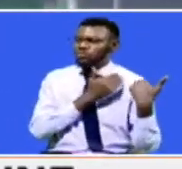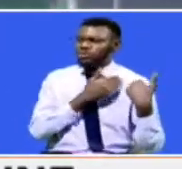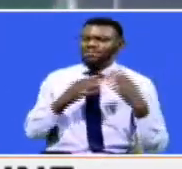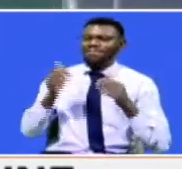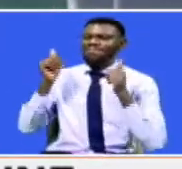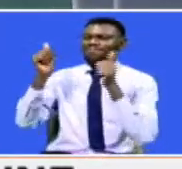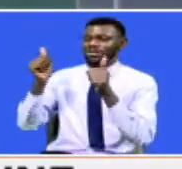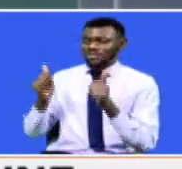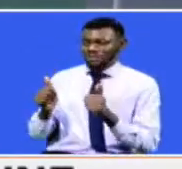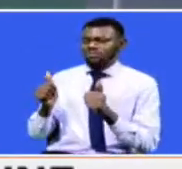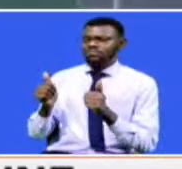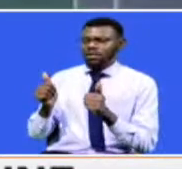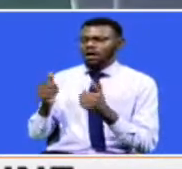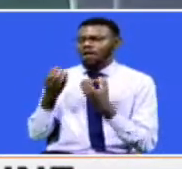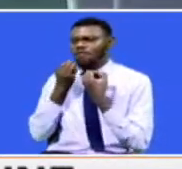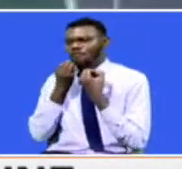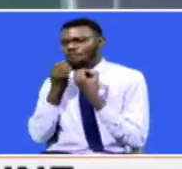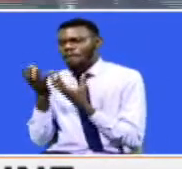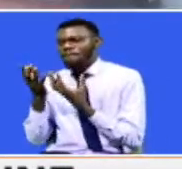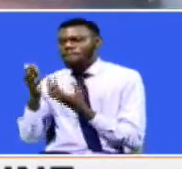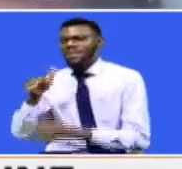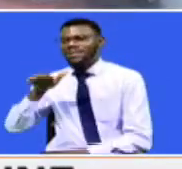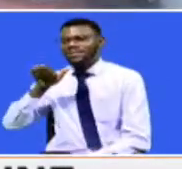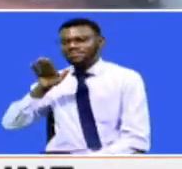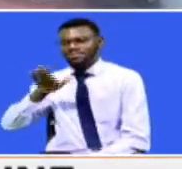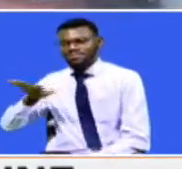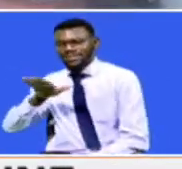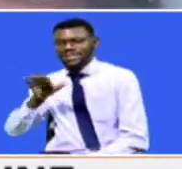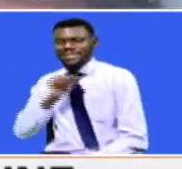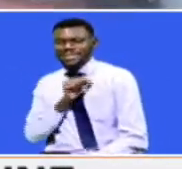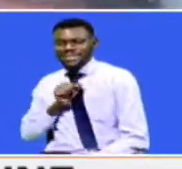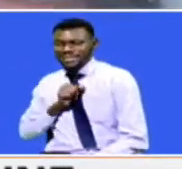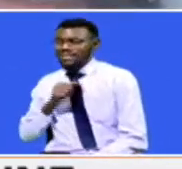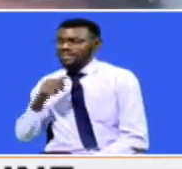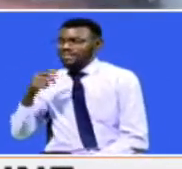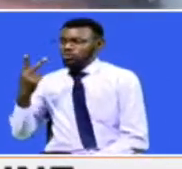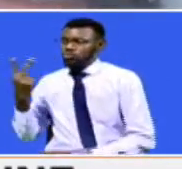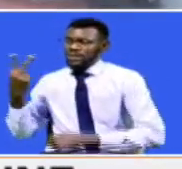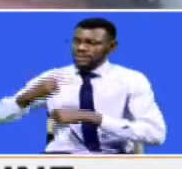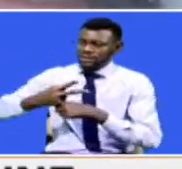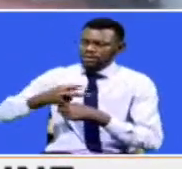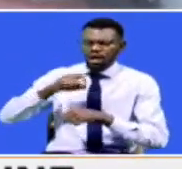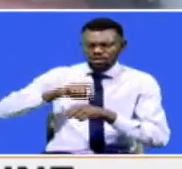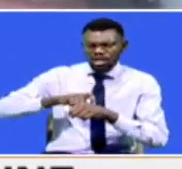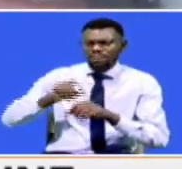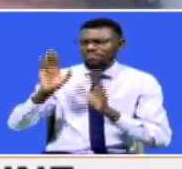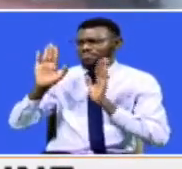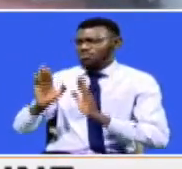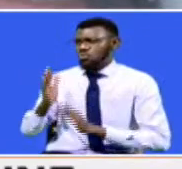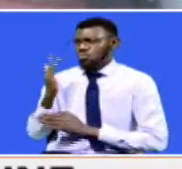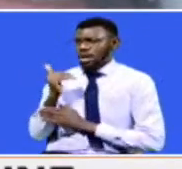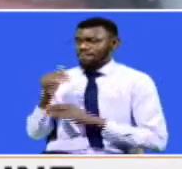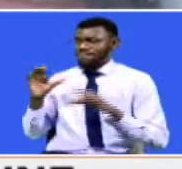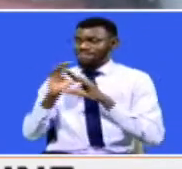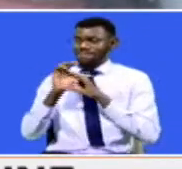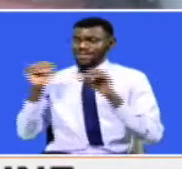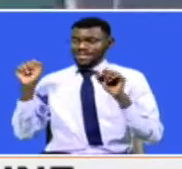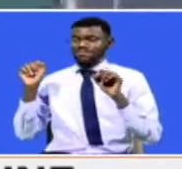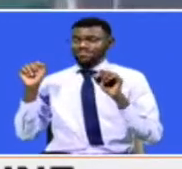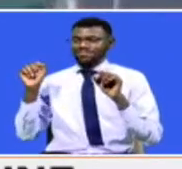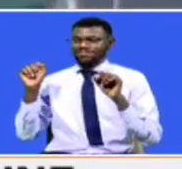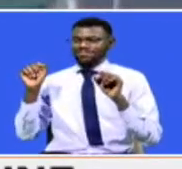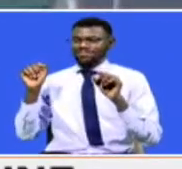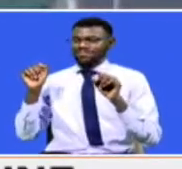at the Senate in 2 days. So obviously the time frames are very important, because you understand we're talking about president here. Yeah.